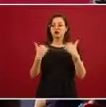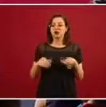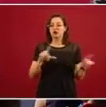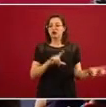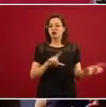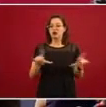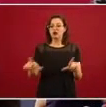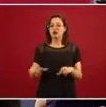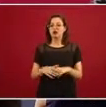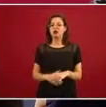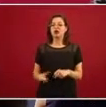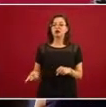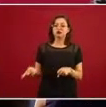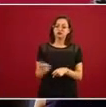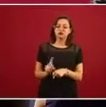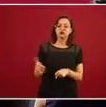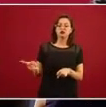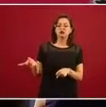upward trend.